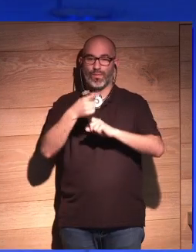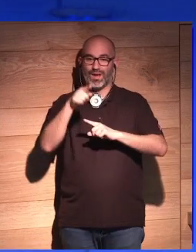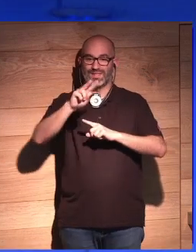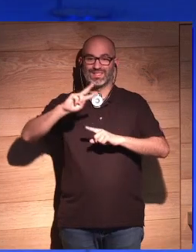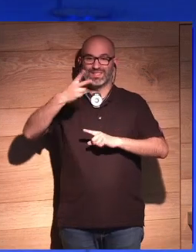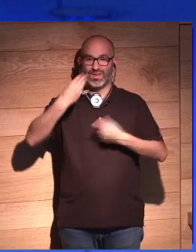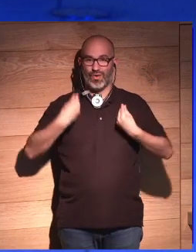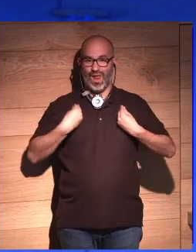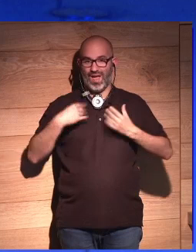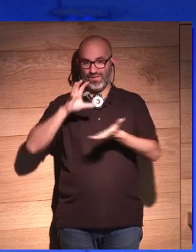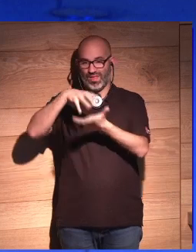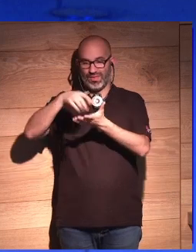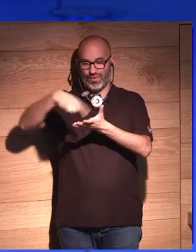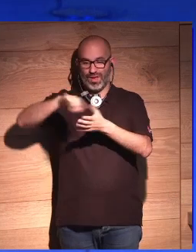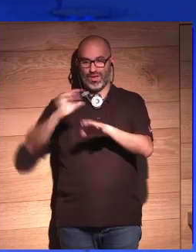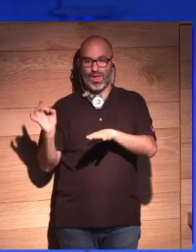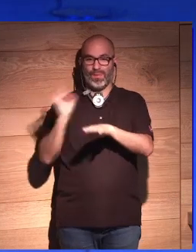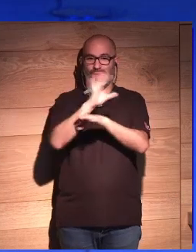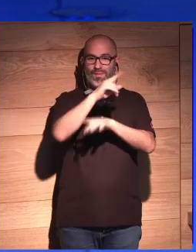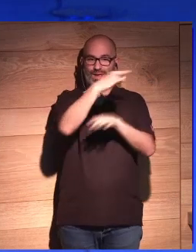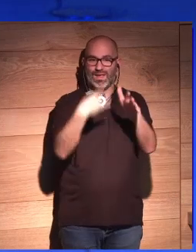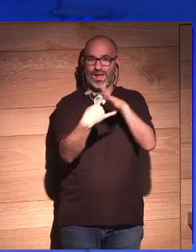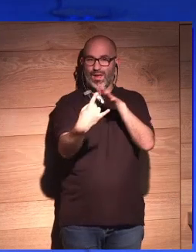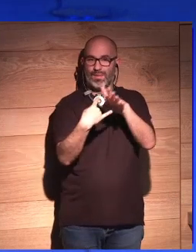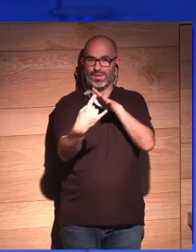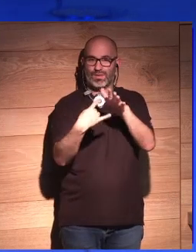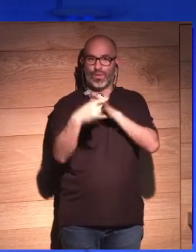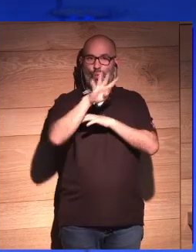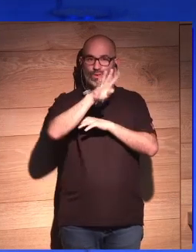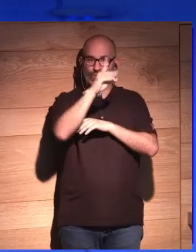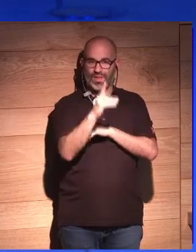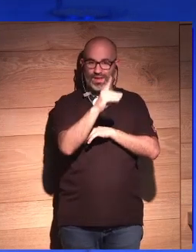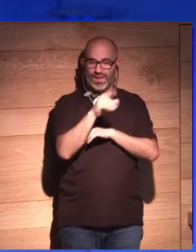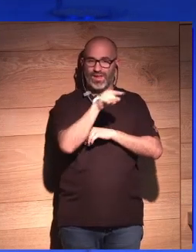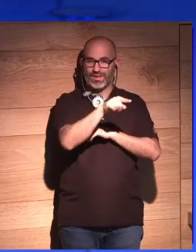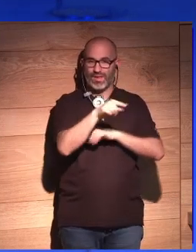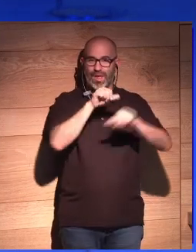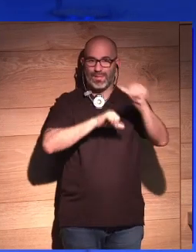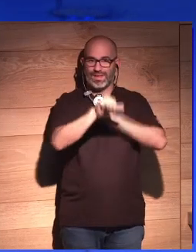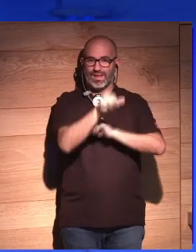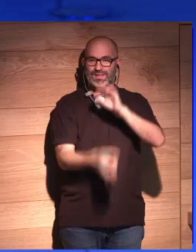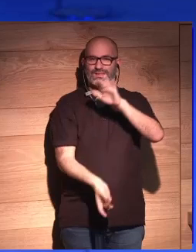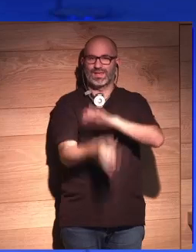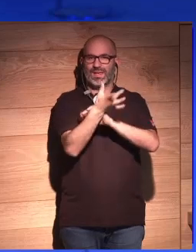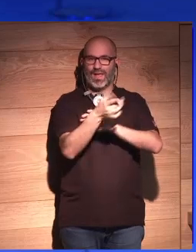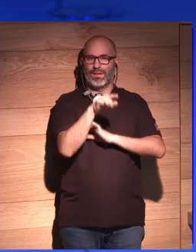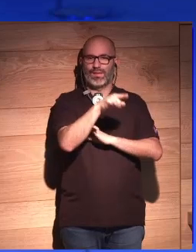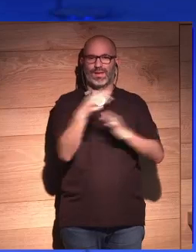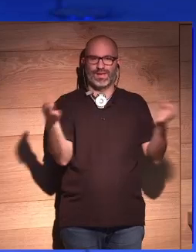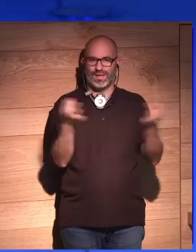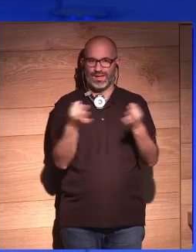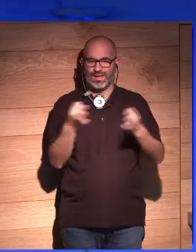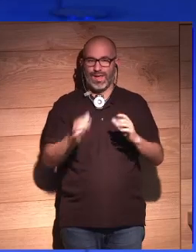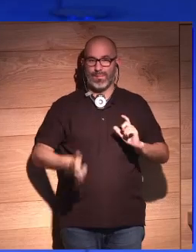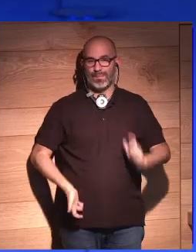HP printers. Then there would be people there sewing them up, and these what they look like. The jeans there, they're wearing them. So this was